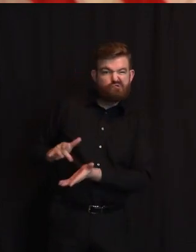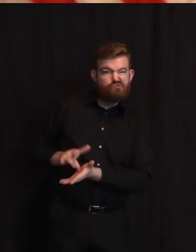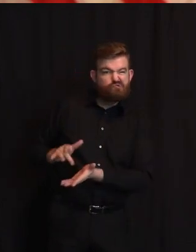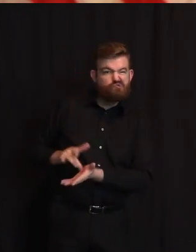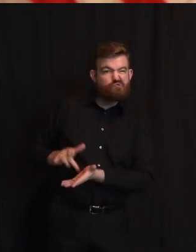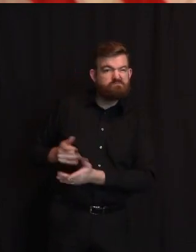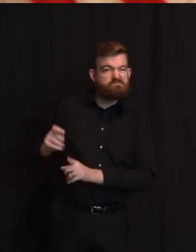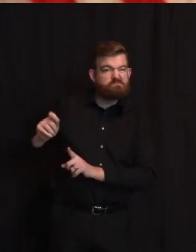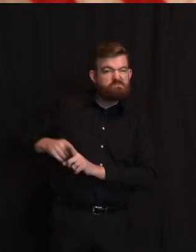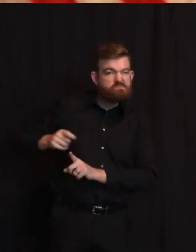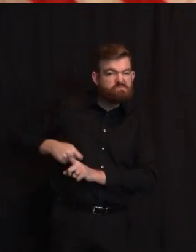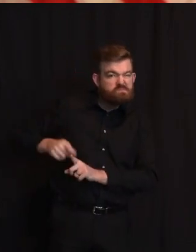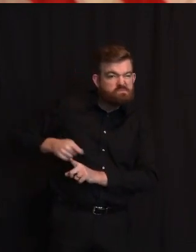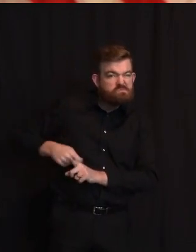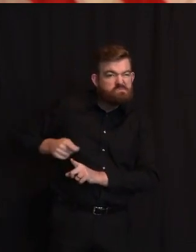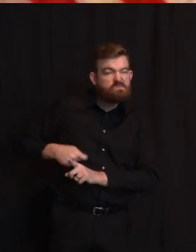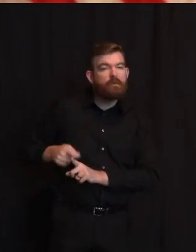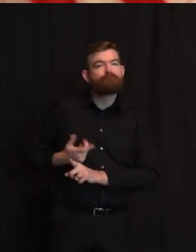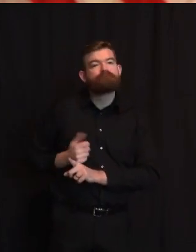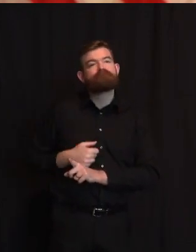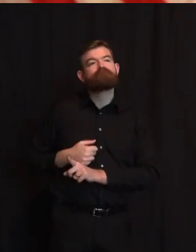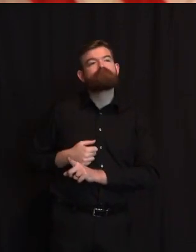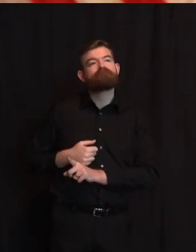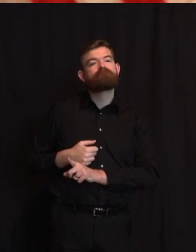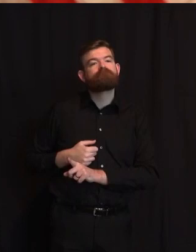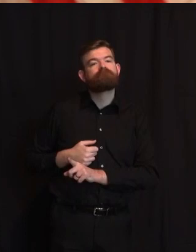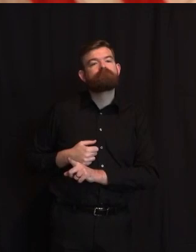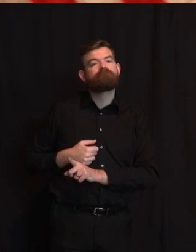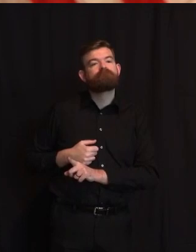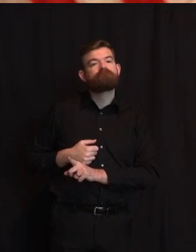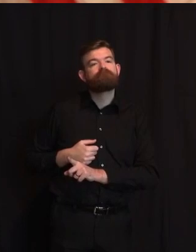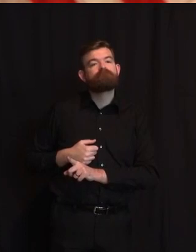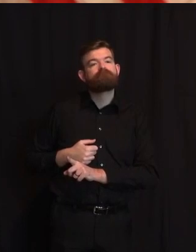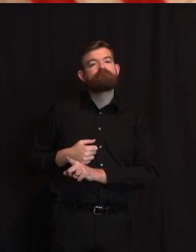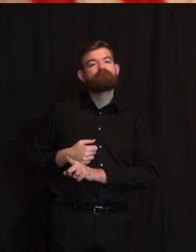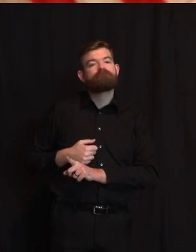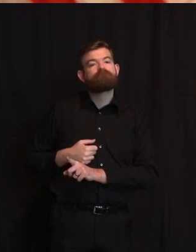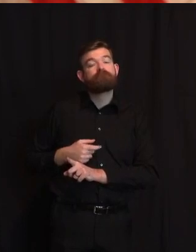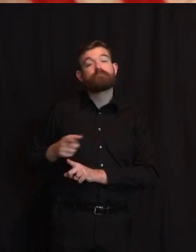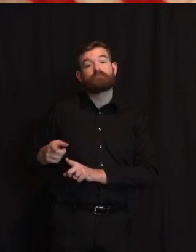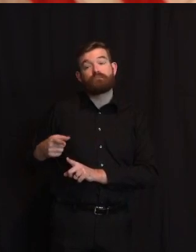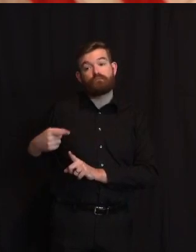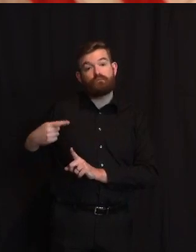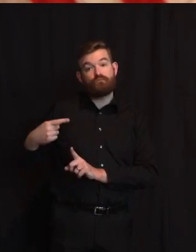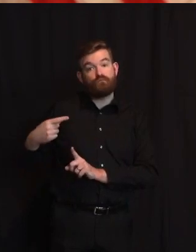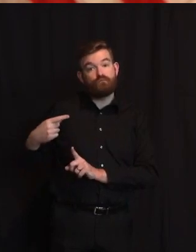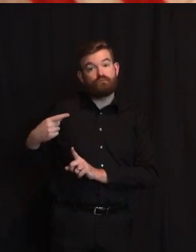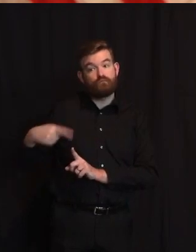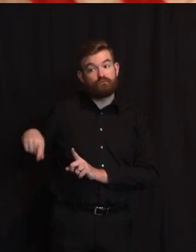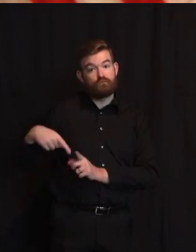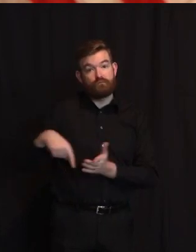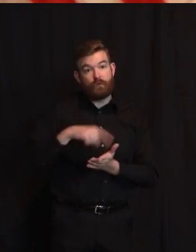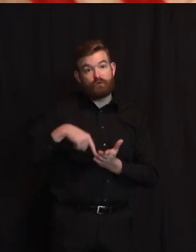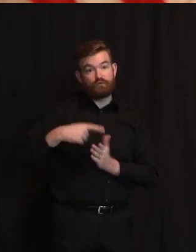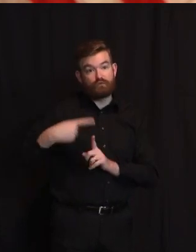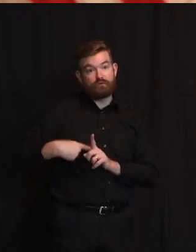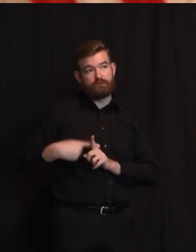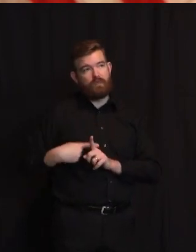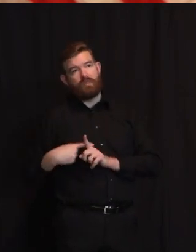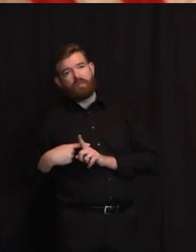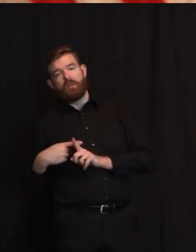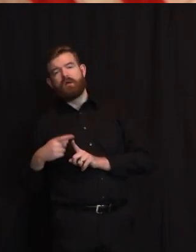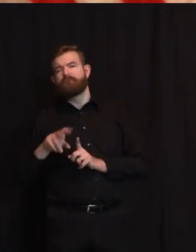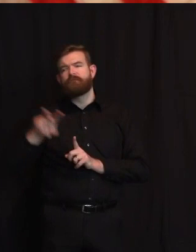and it's out-of-line behavior, they should go onto our website. We have a page on here. I forget what it's called. I think it's